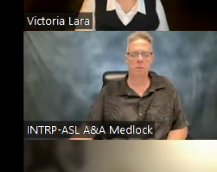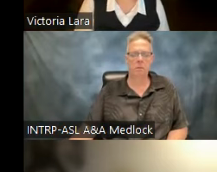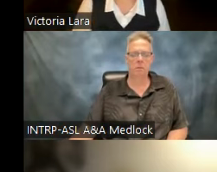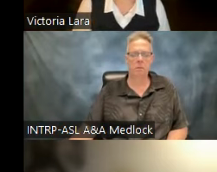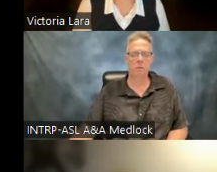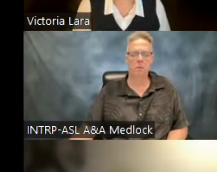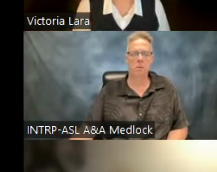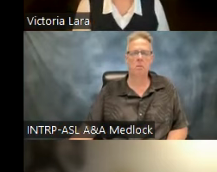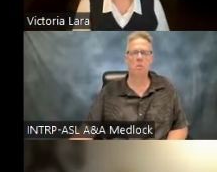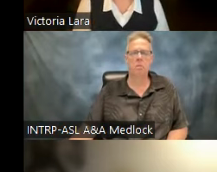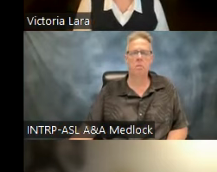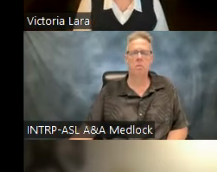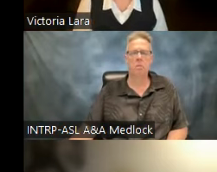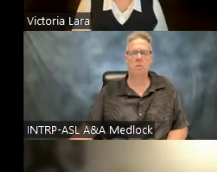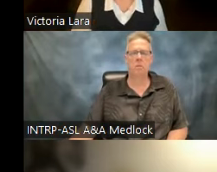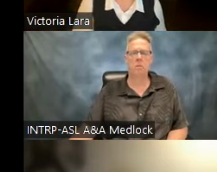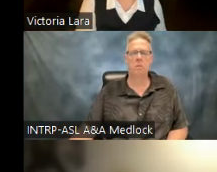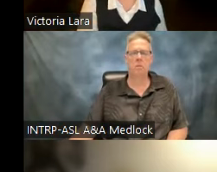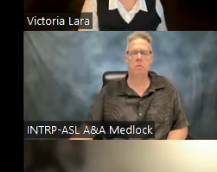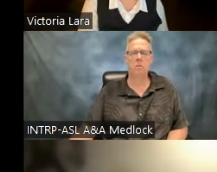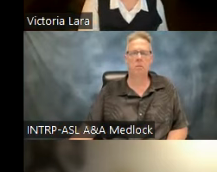yes, I will do it.